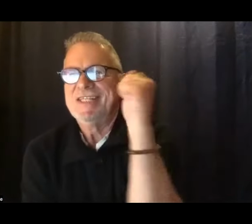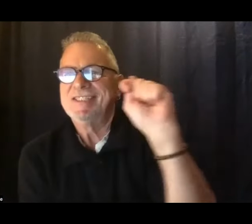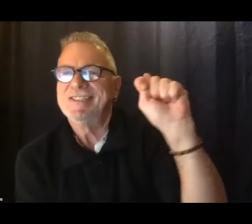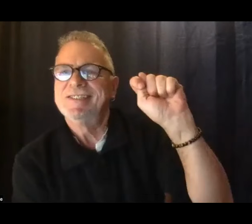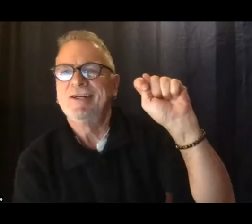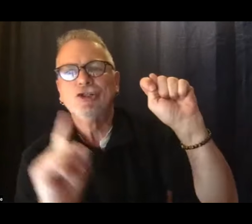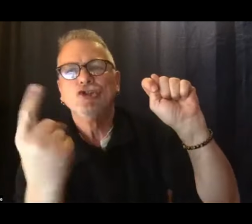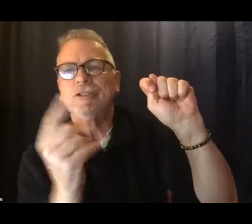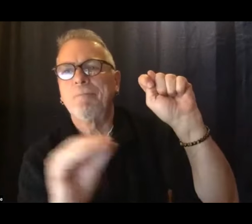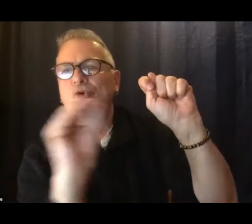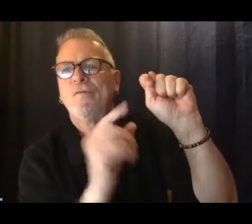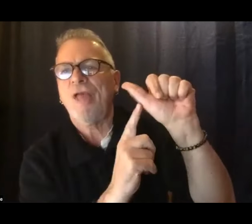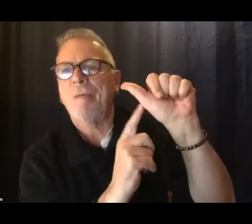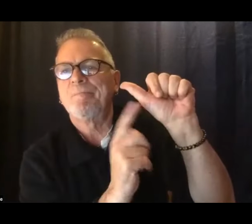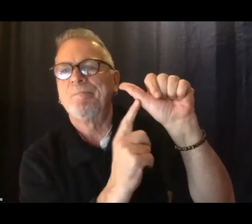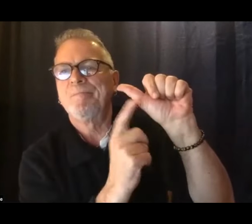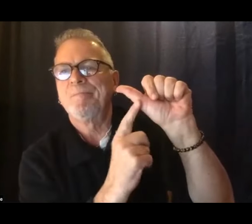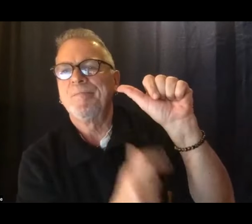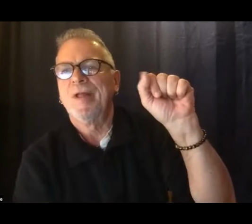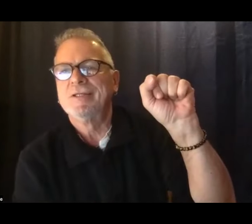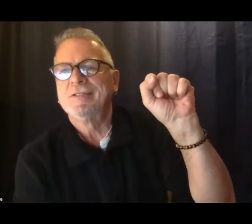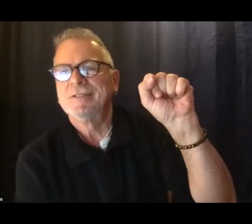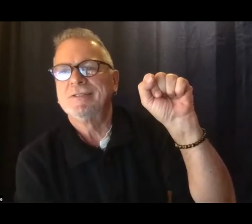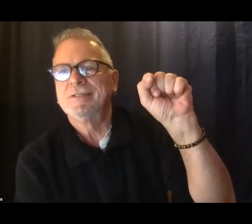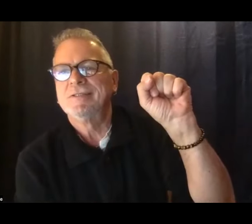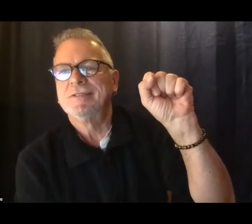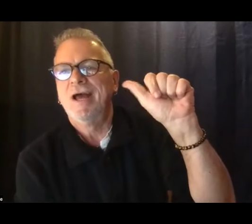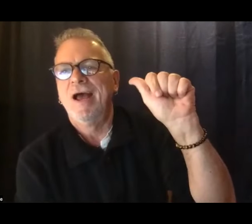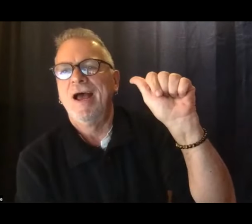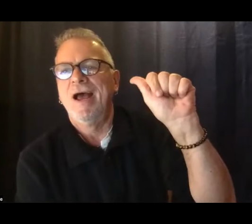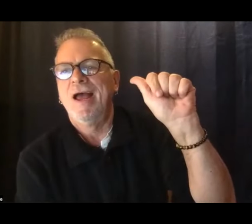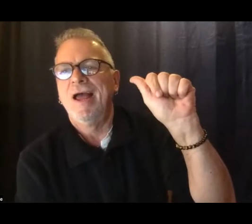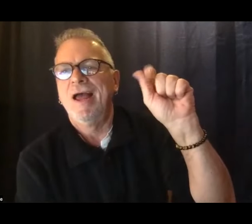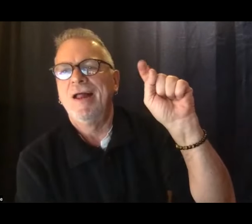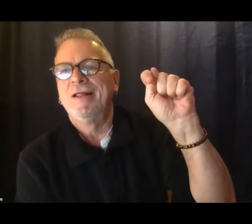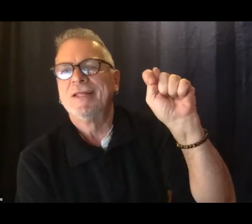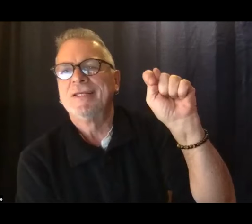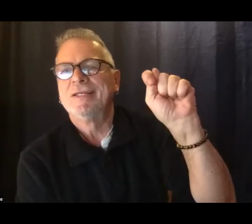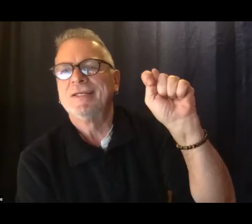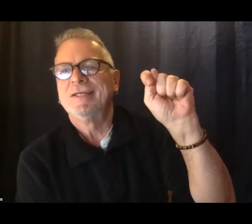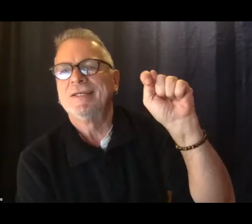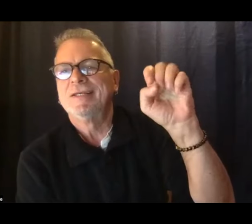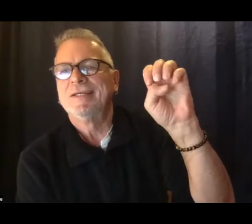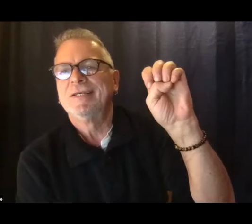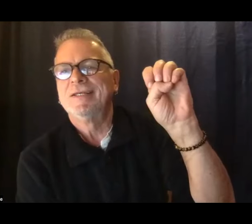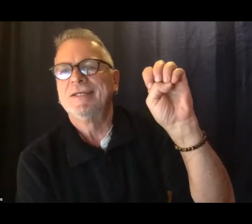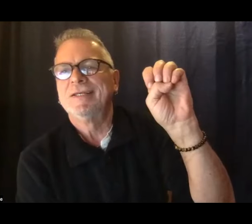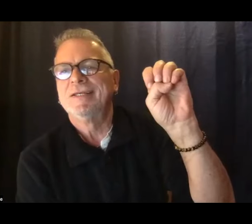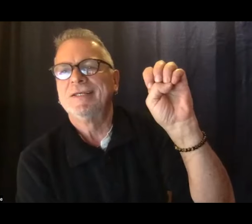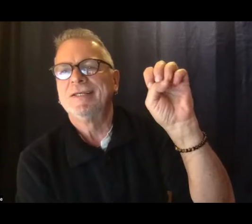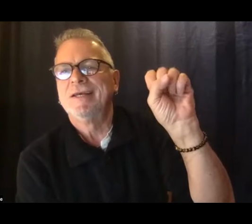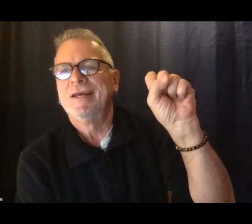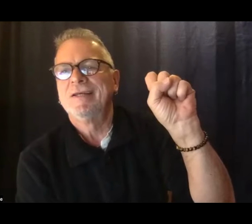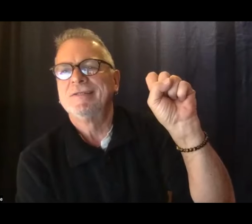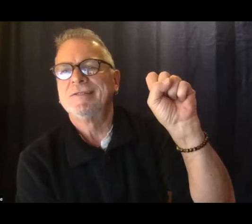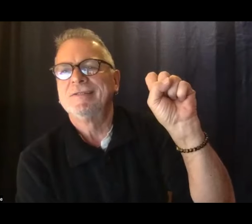Still, that the overall handshake has not changed. The only movement really is part of that thumb. Now the index finger to the